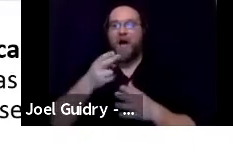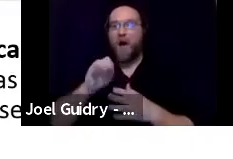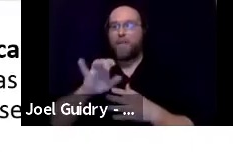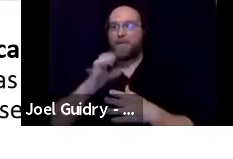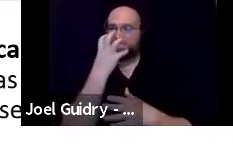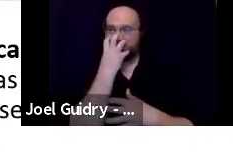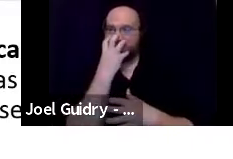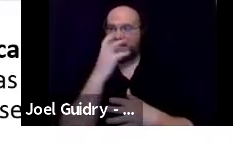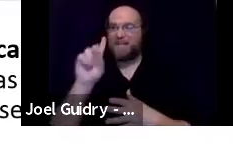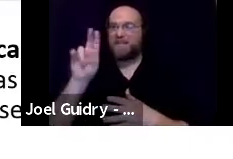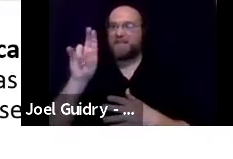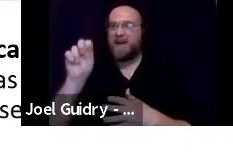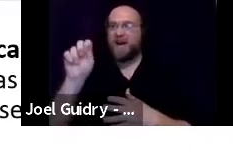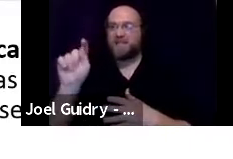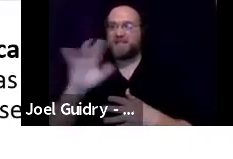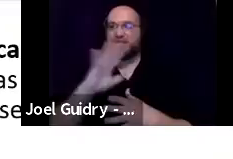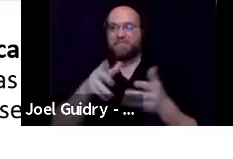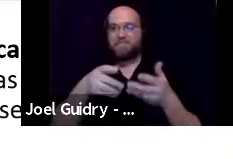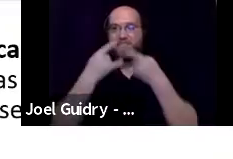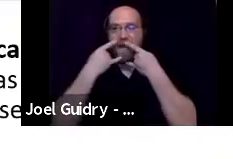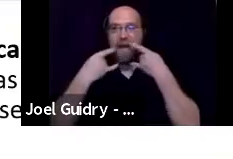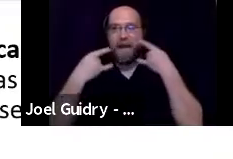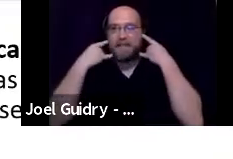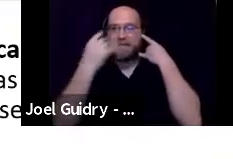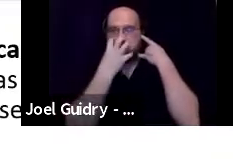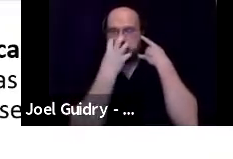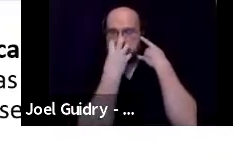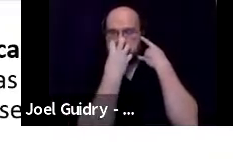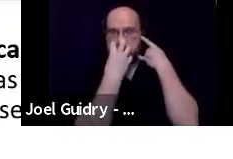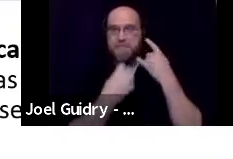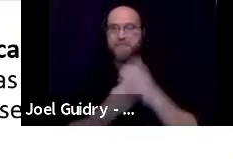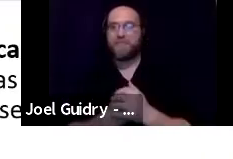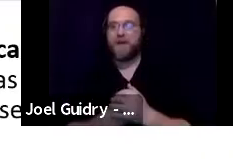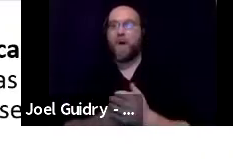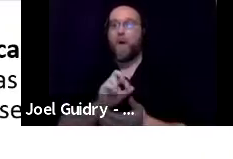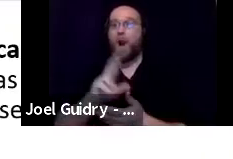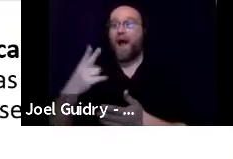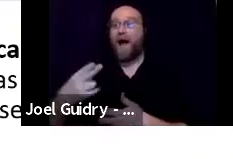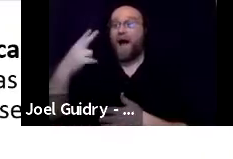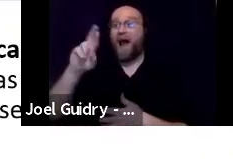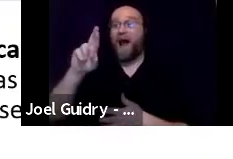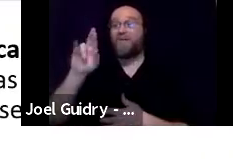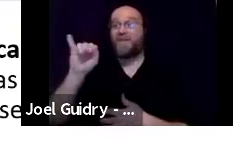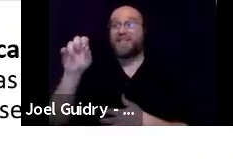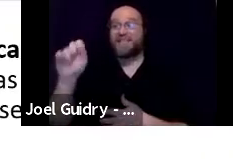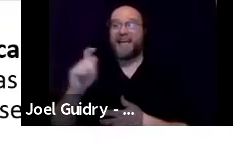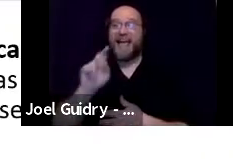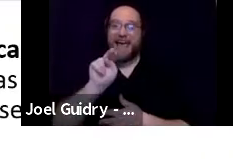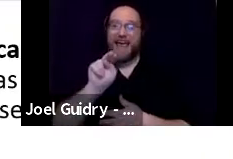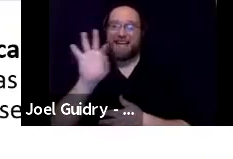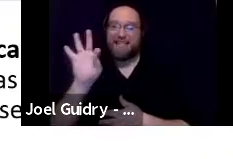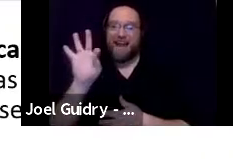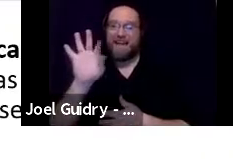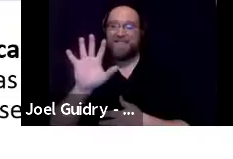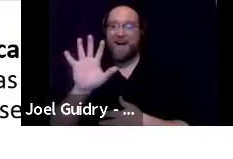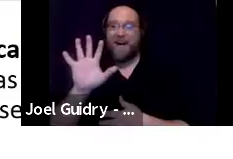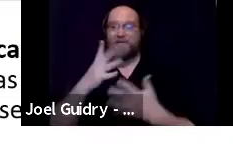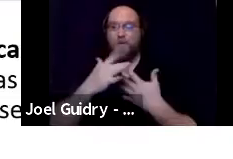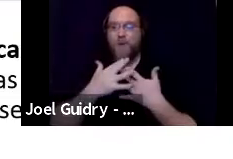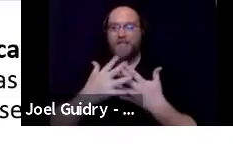risk or high risk situations, an N95 respirator or equivalent should be used.